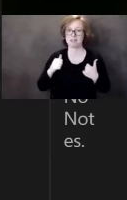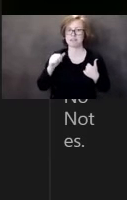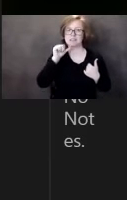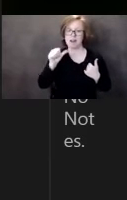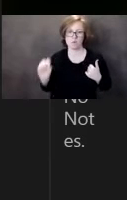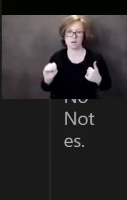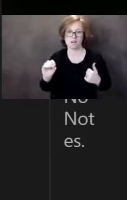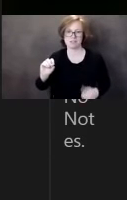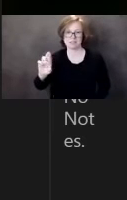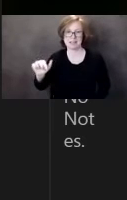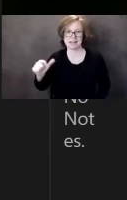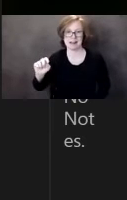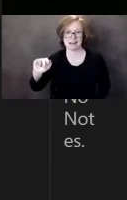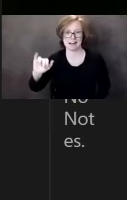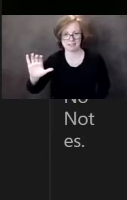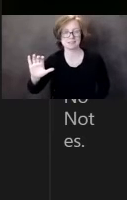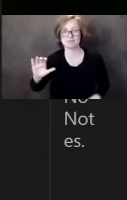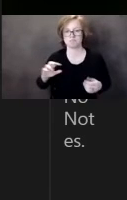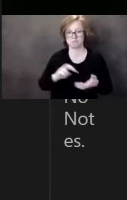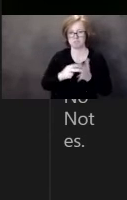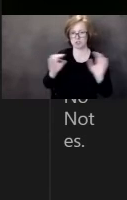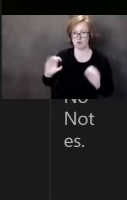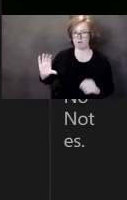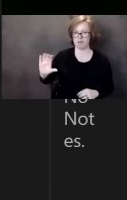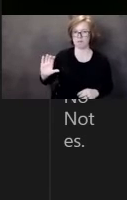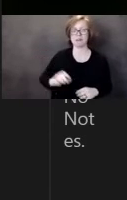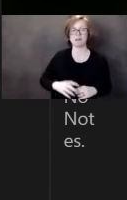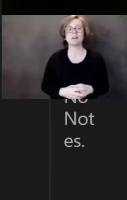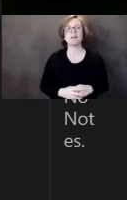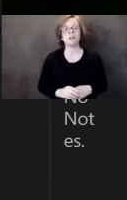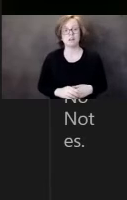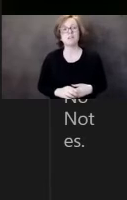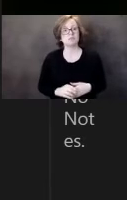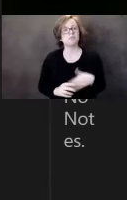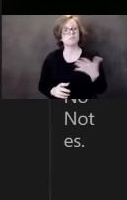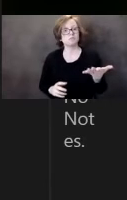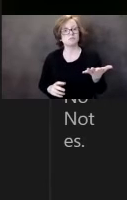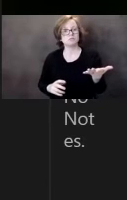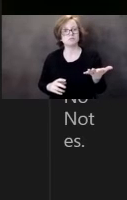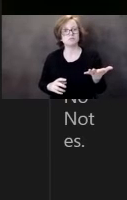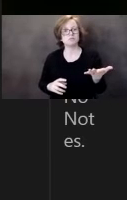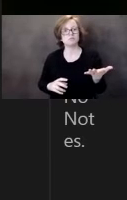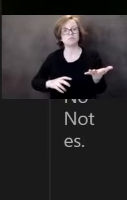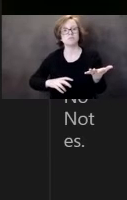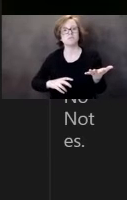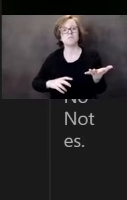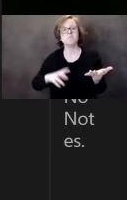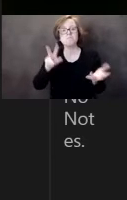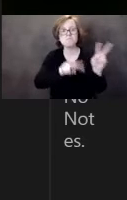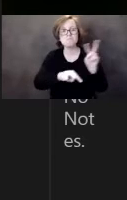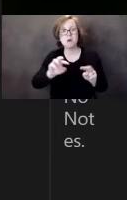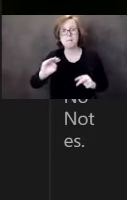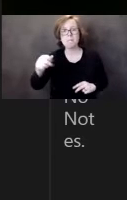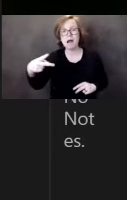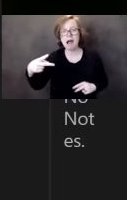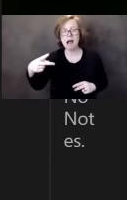of clays, but sand is larger texture. Looking at this map, and I'm gonna, maybe someone will nod or just shout